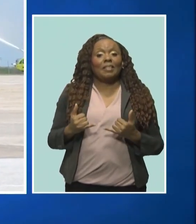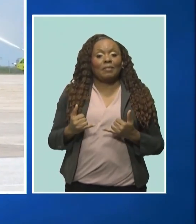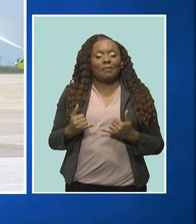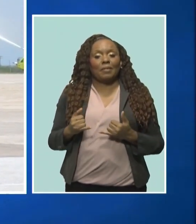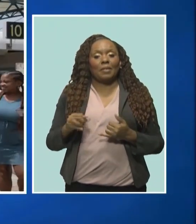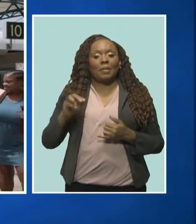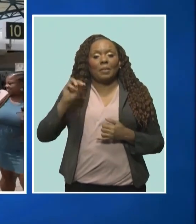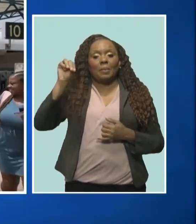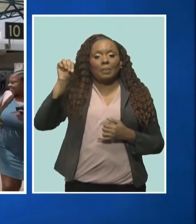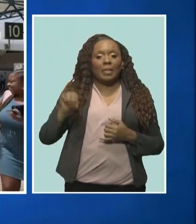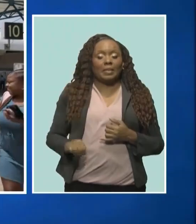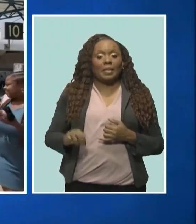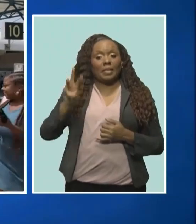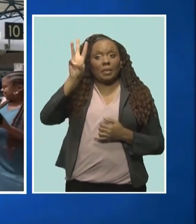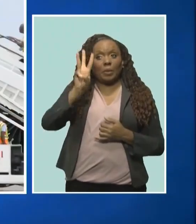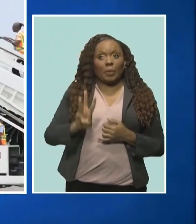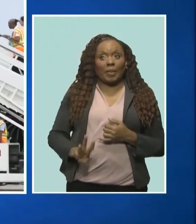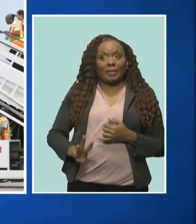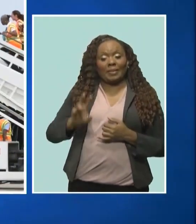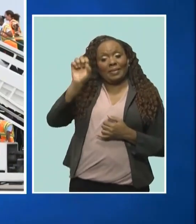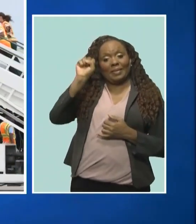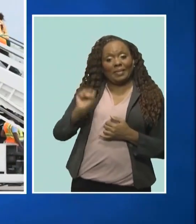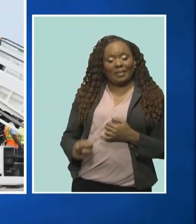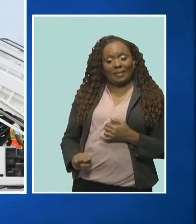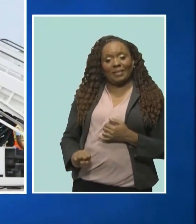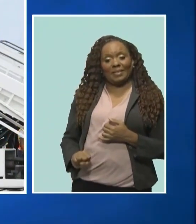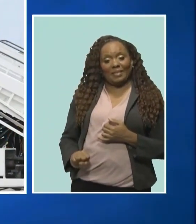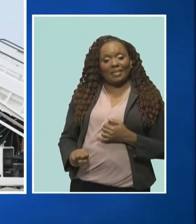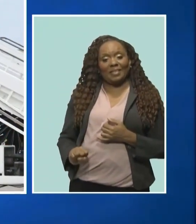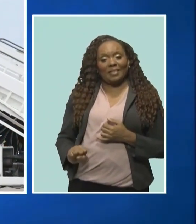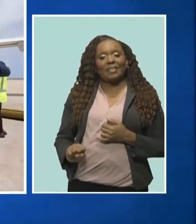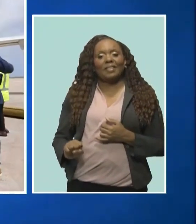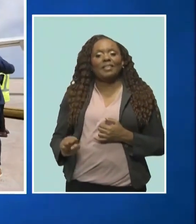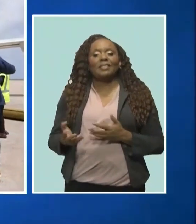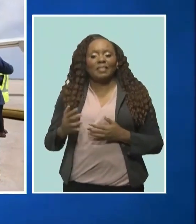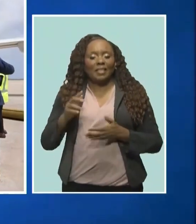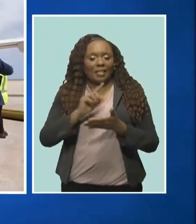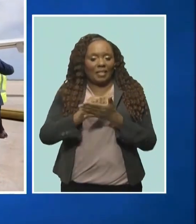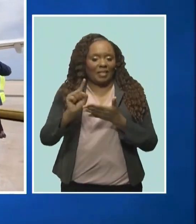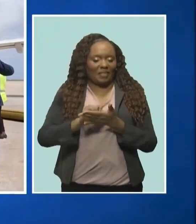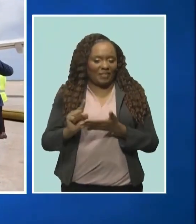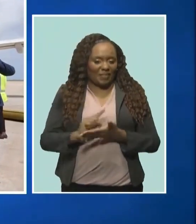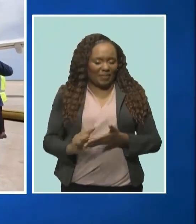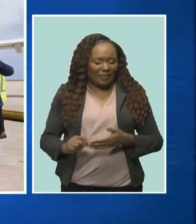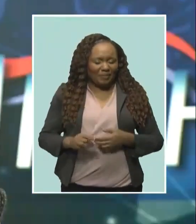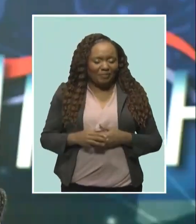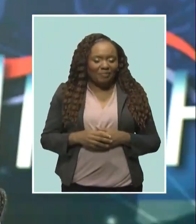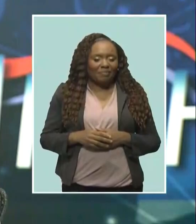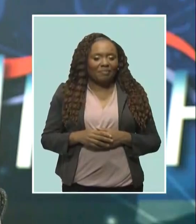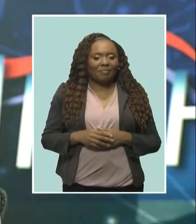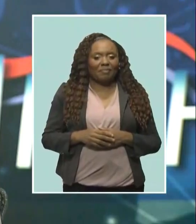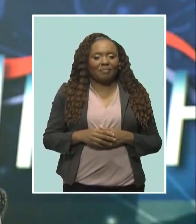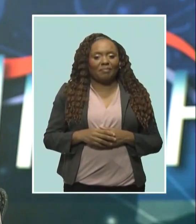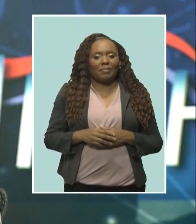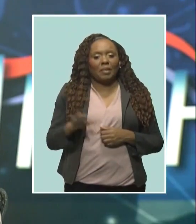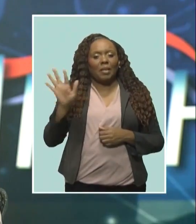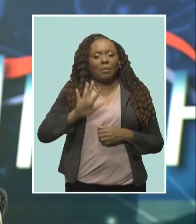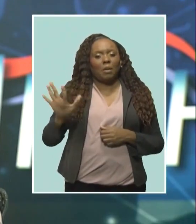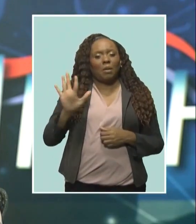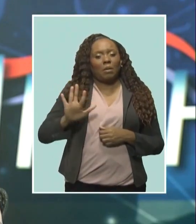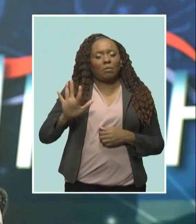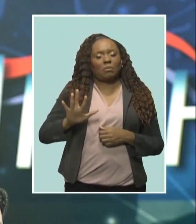for Mondays, Wednesdays, and Saturdays. Sharika Griffith, CBC News.